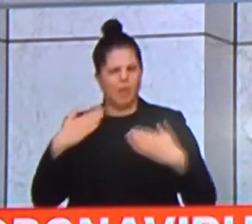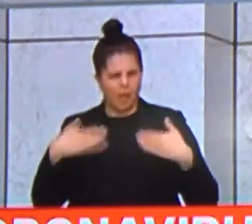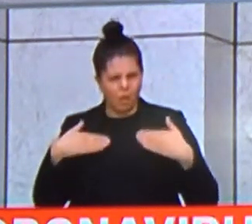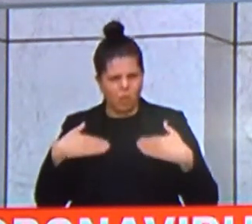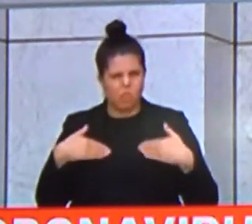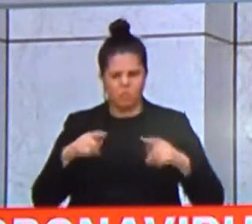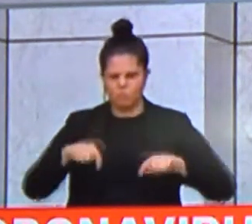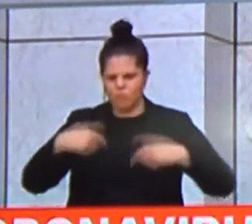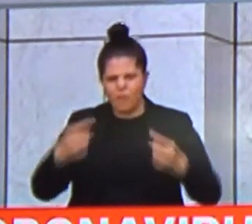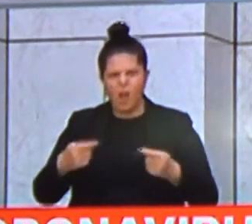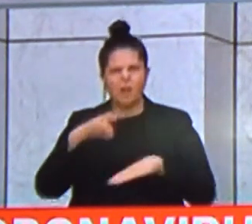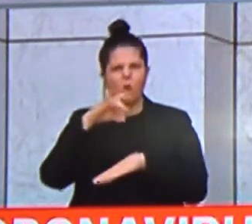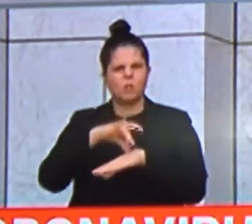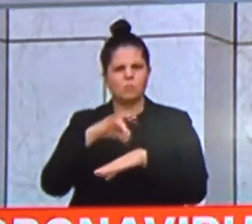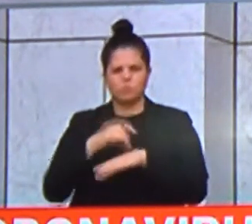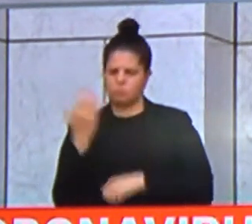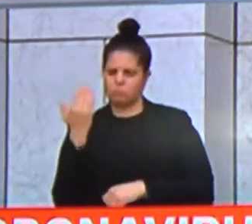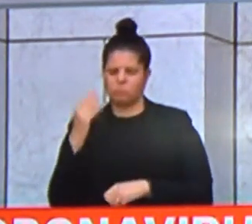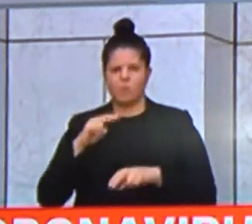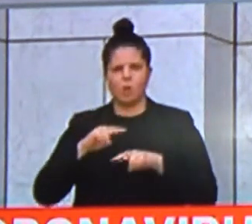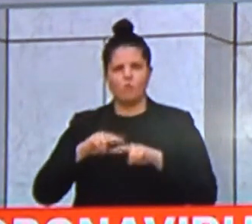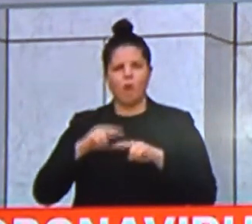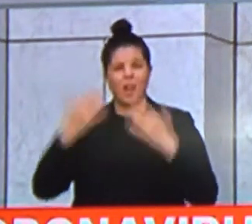815.9. Now that compares to